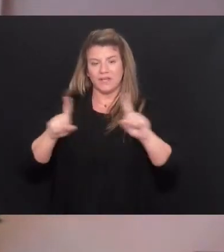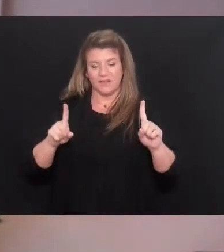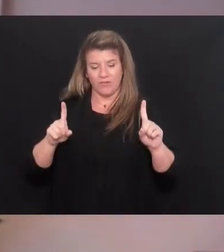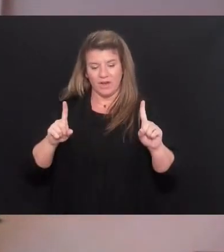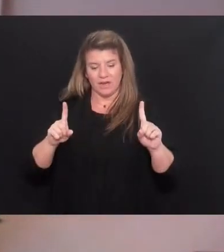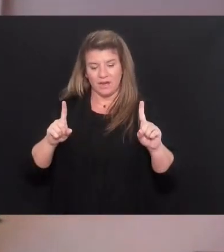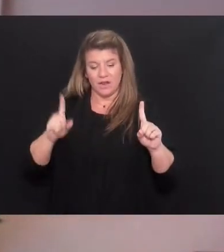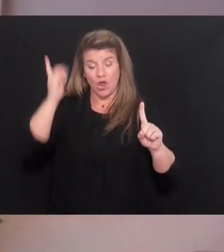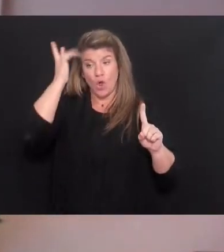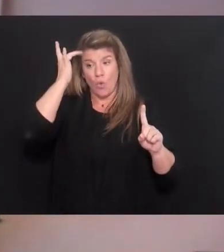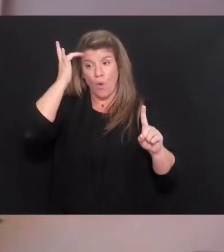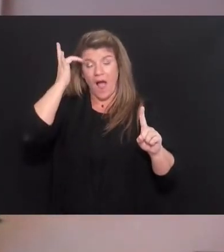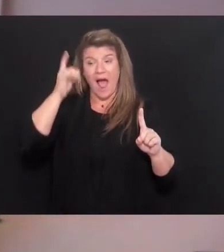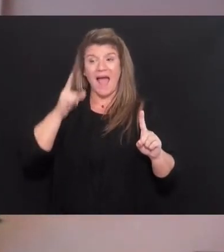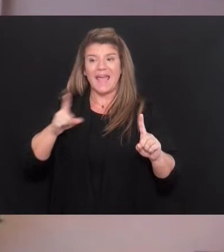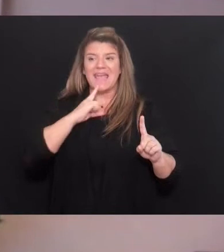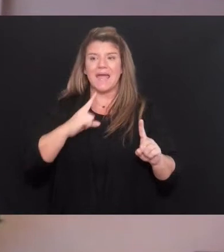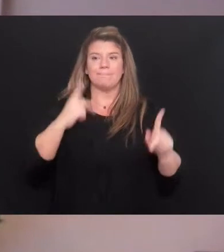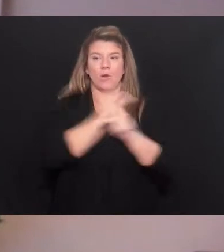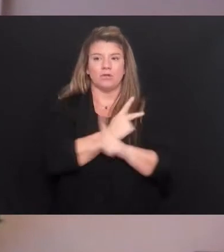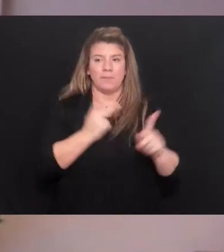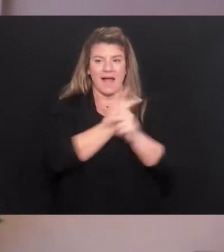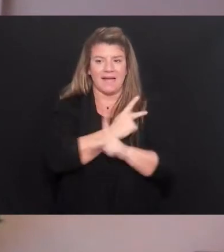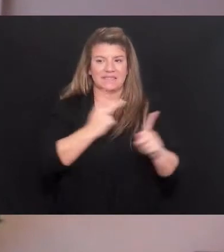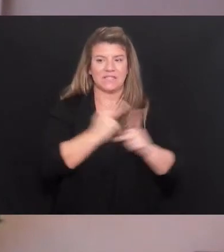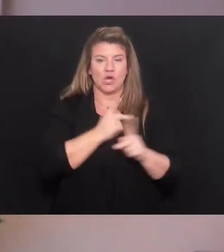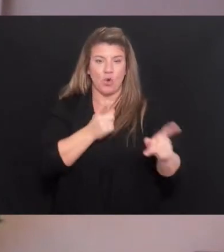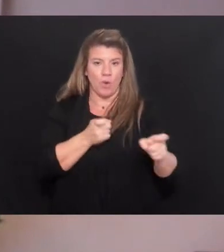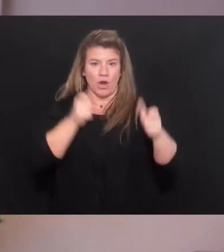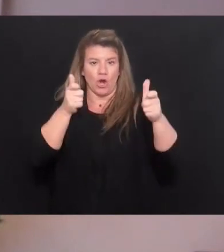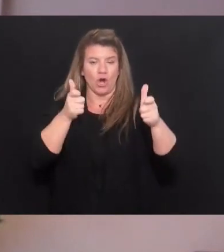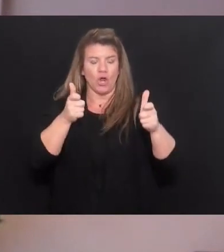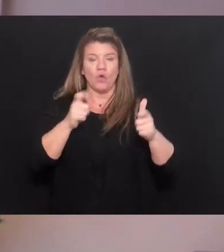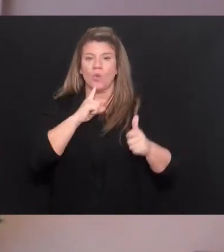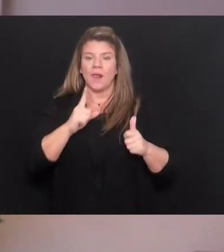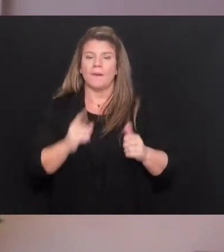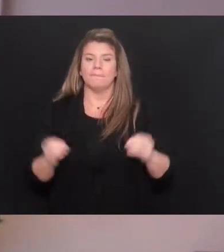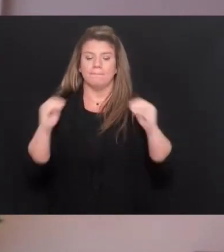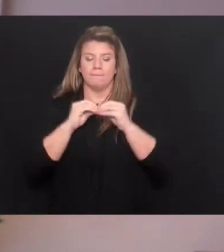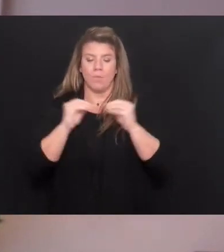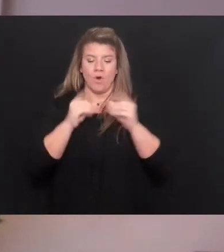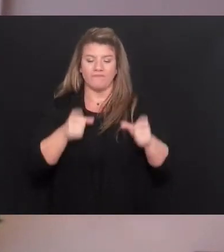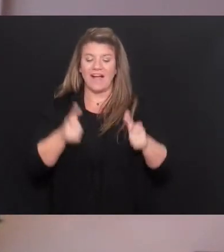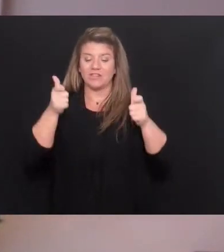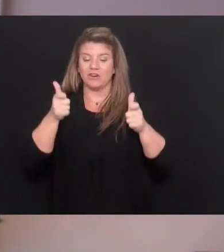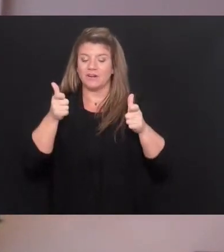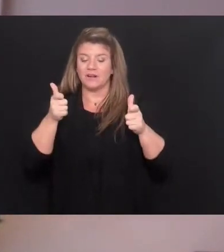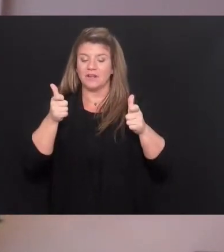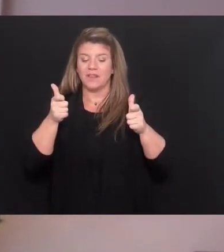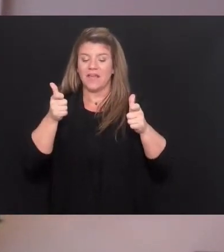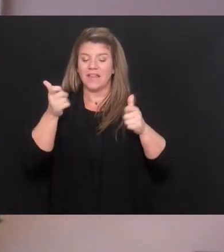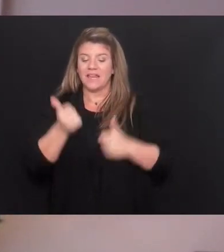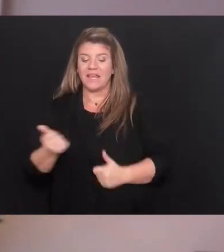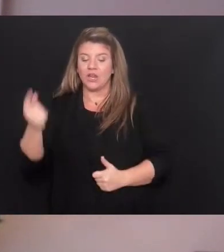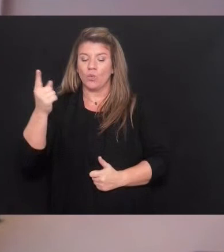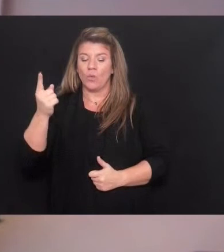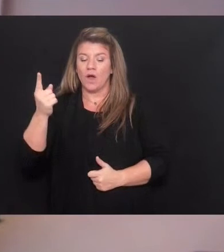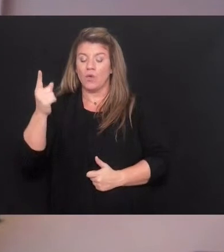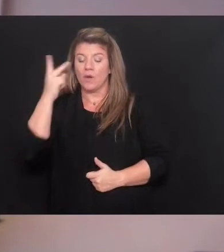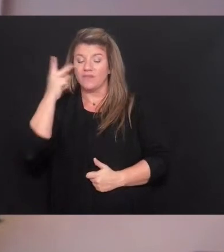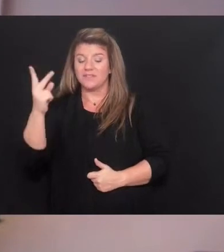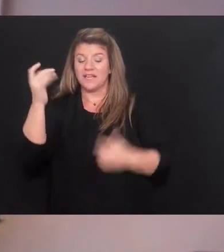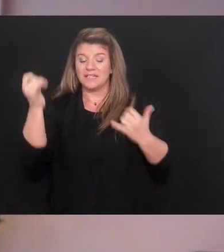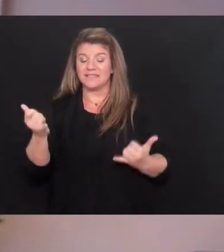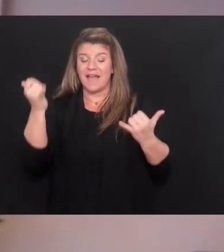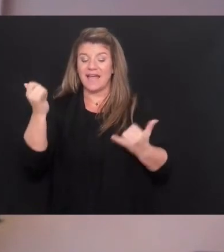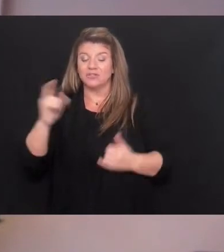replicates, it multiplies very, very quickly, much faster than any form of COVID-19 we've seen today. So it's really